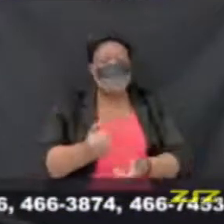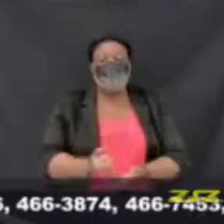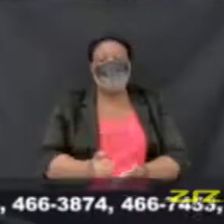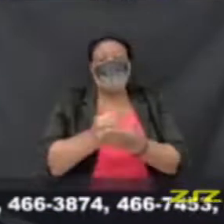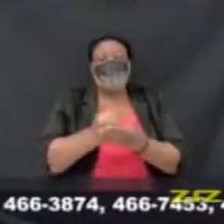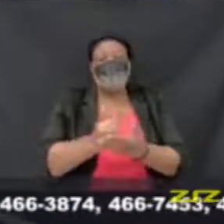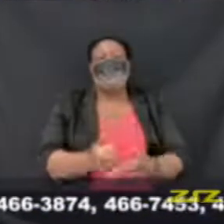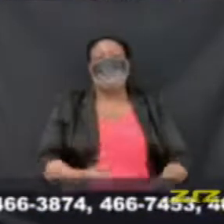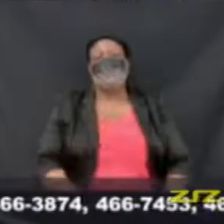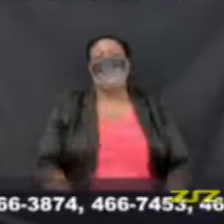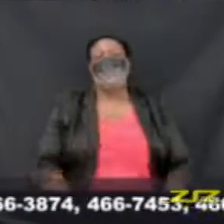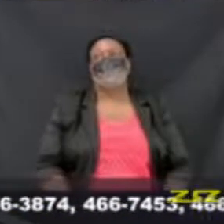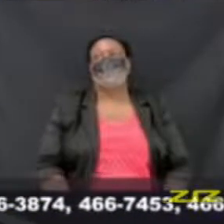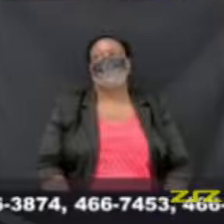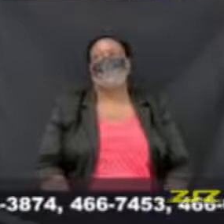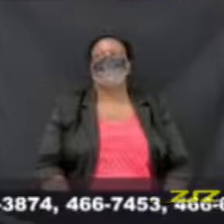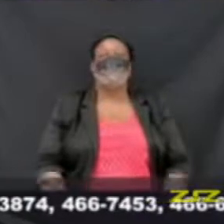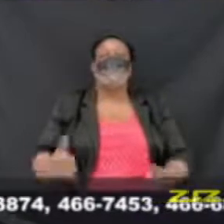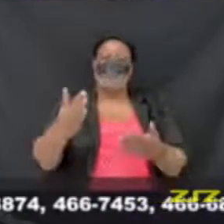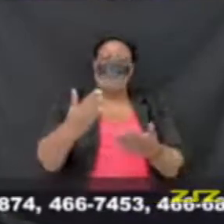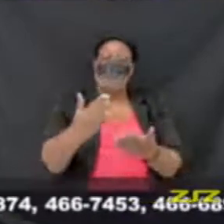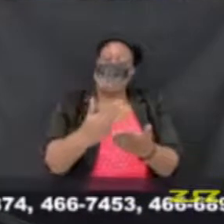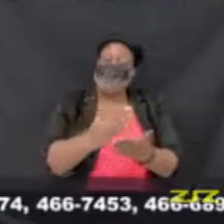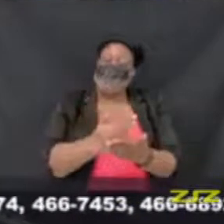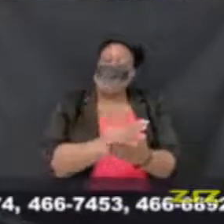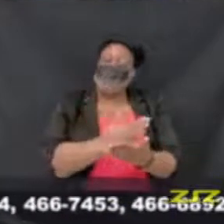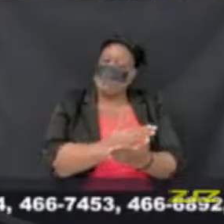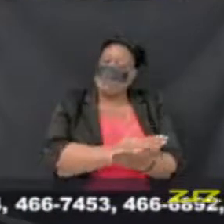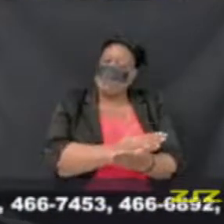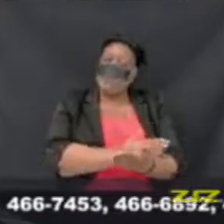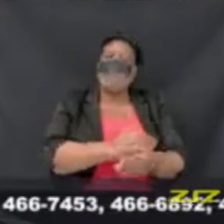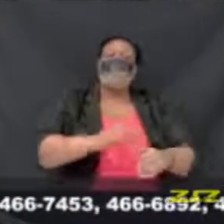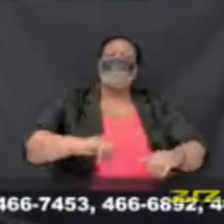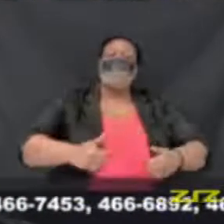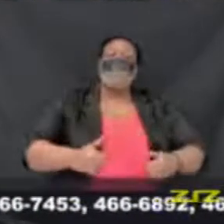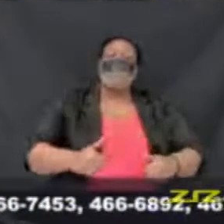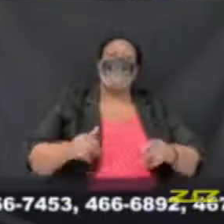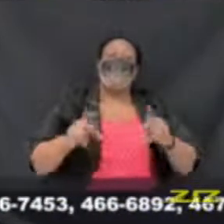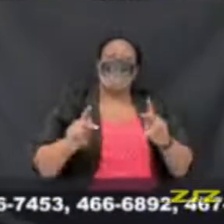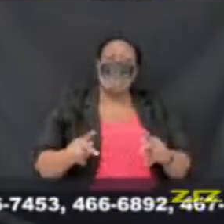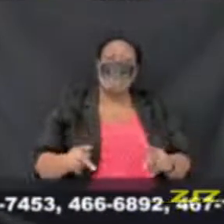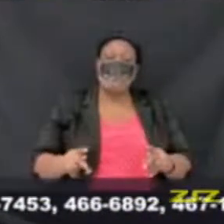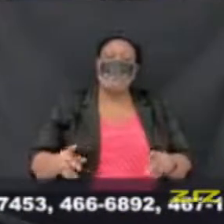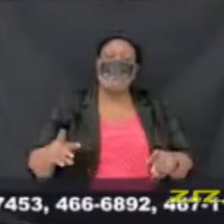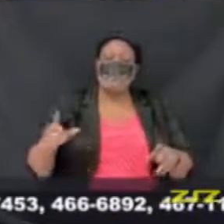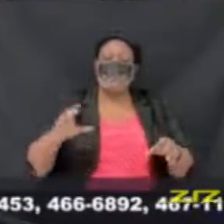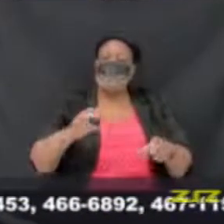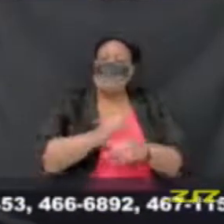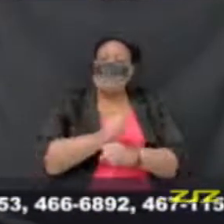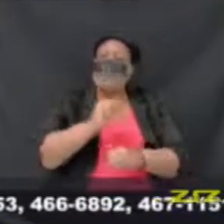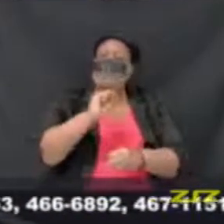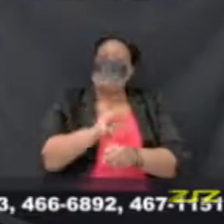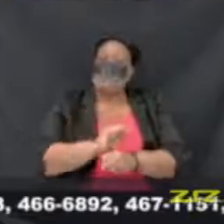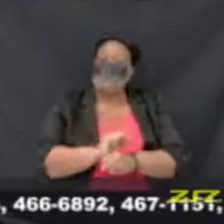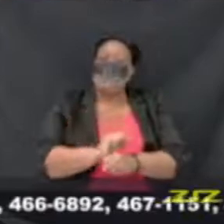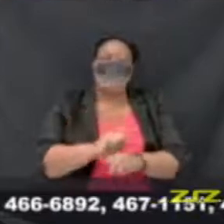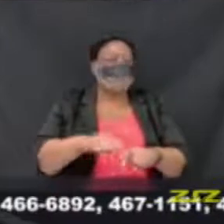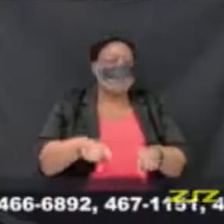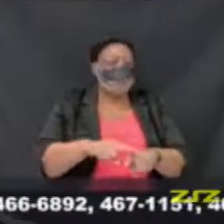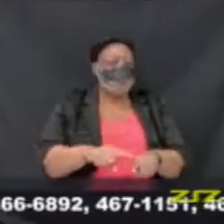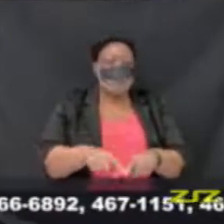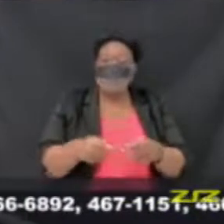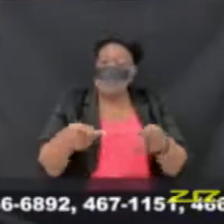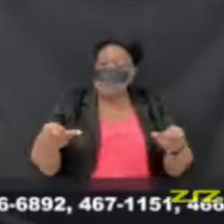details of how persons are going to access or be able to provide these services in certain tourist